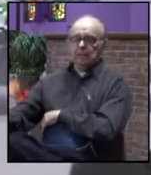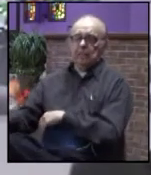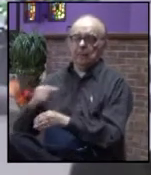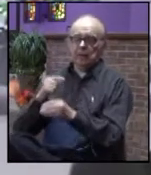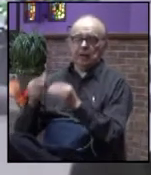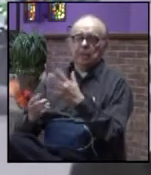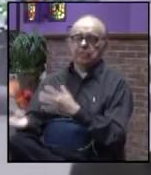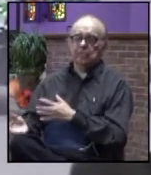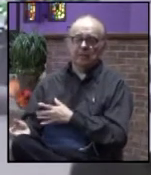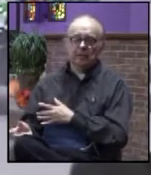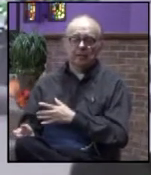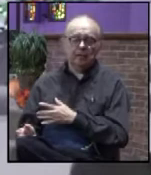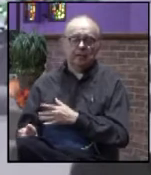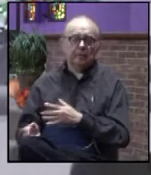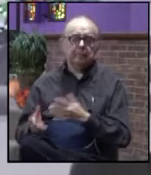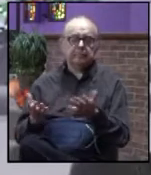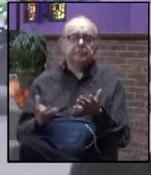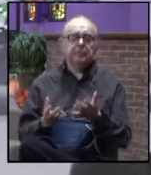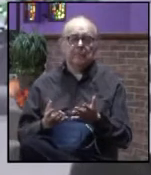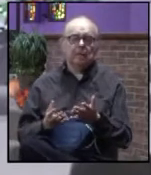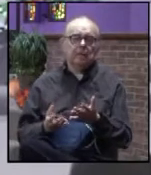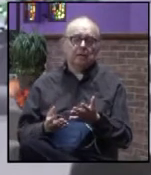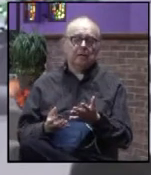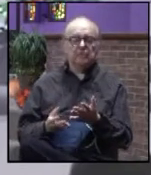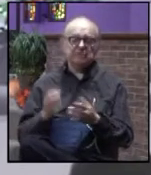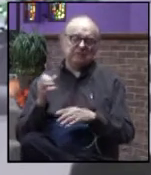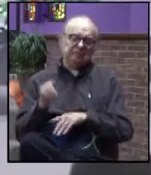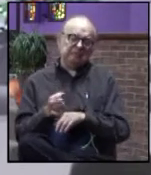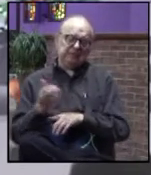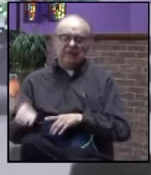edge, and I just want to just kind of hang on.